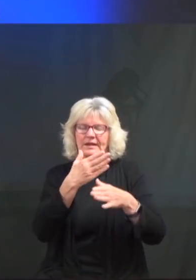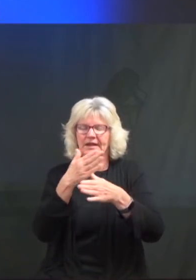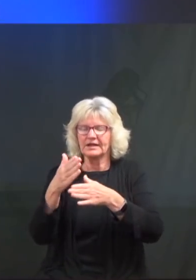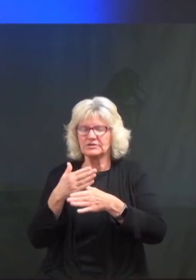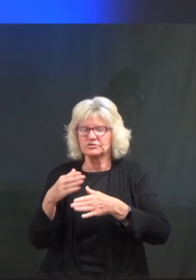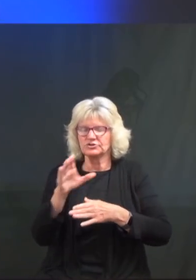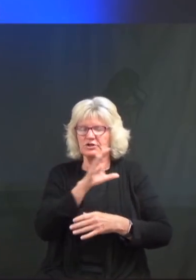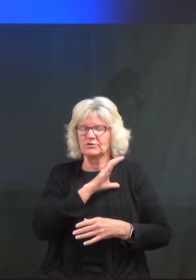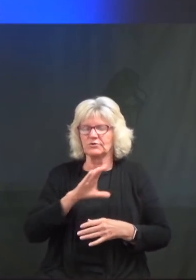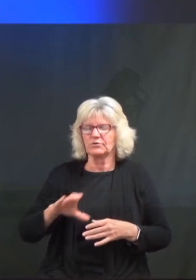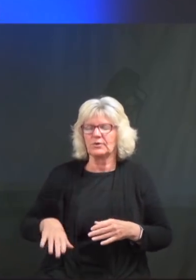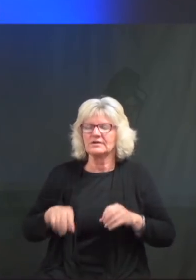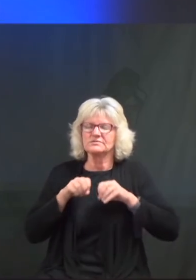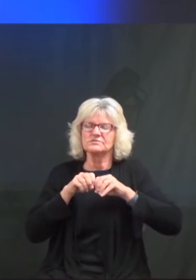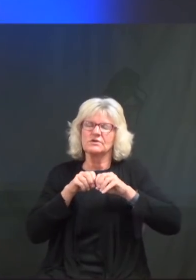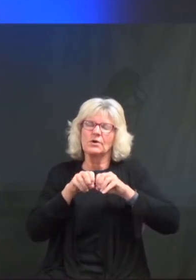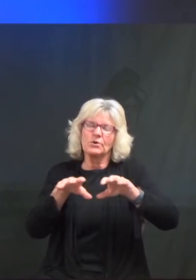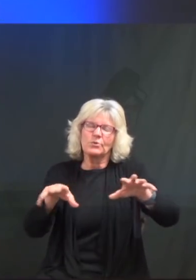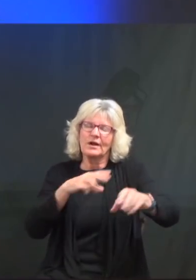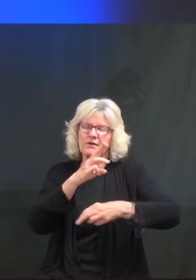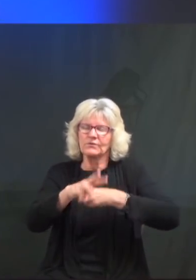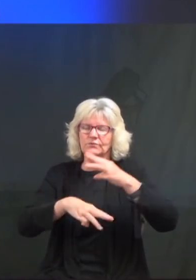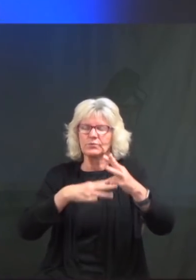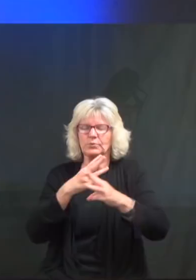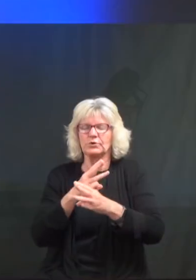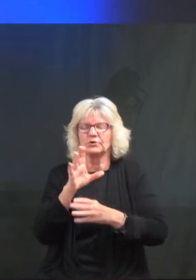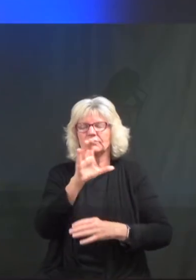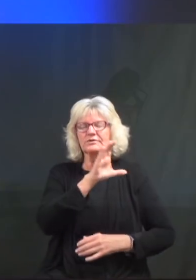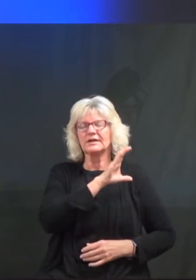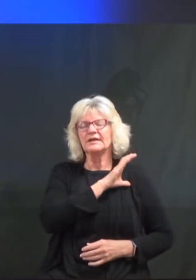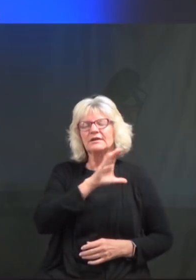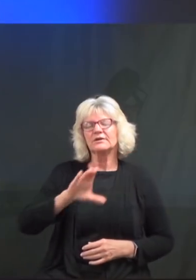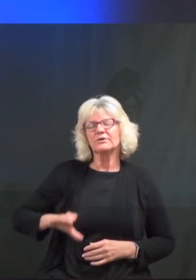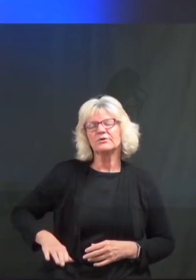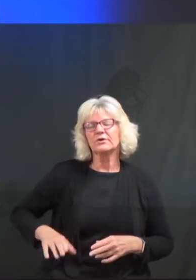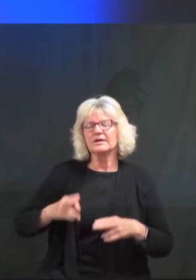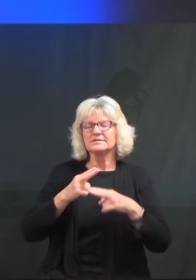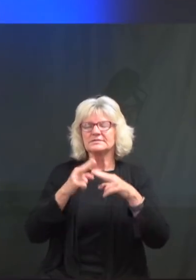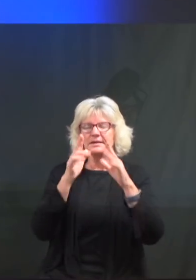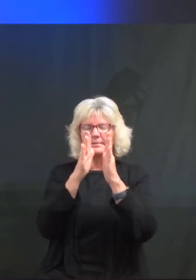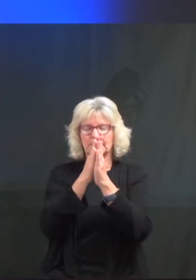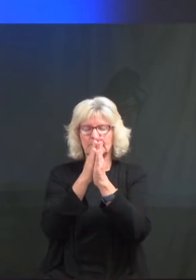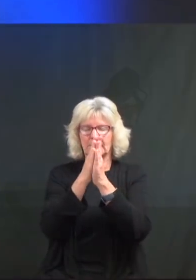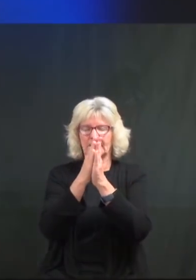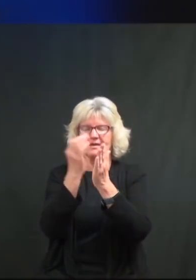Jesus Christ around the world. In Christ's name we pray. Amen.